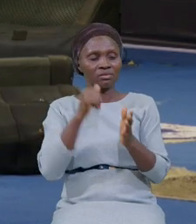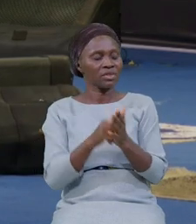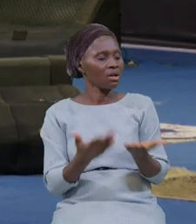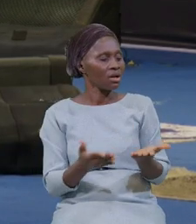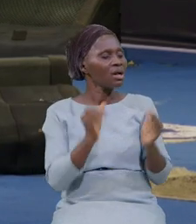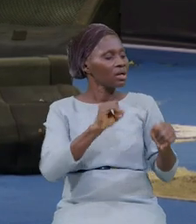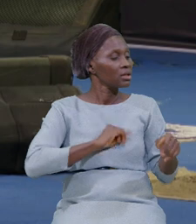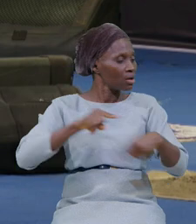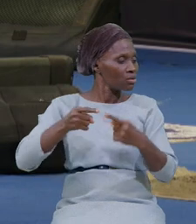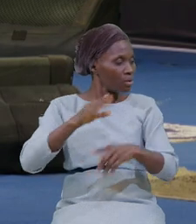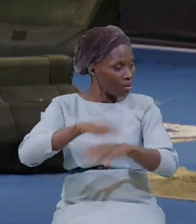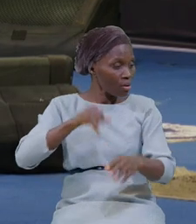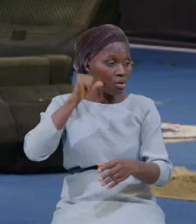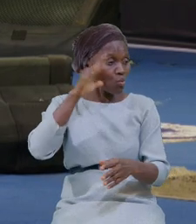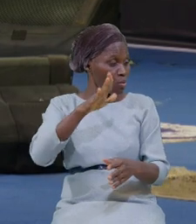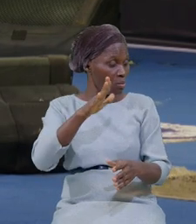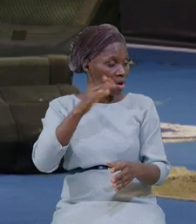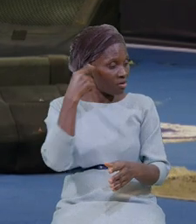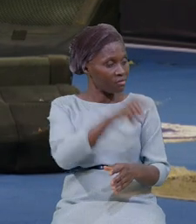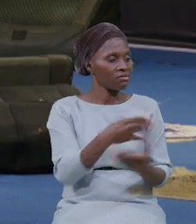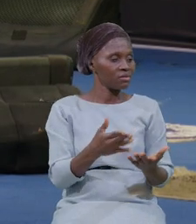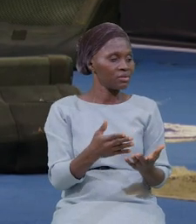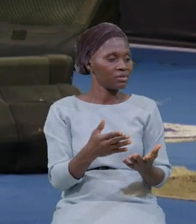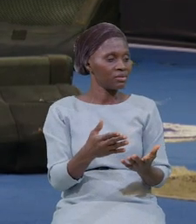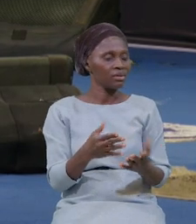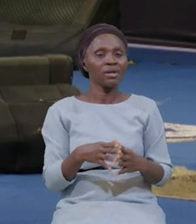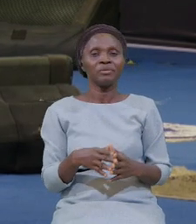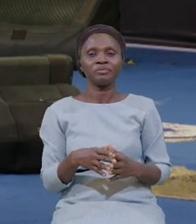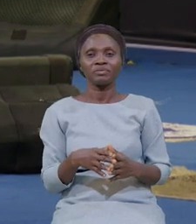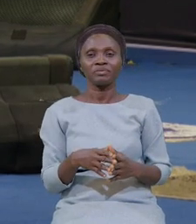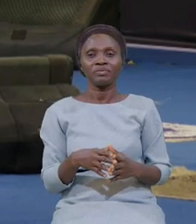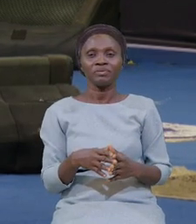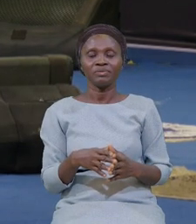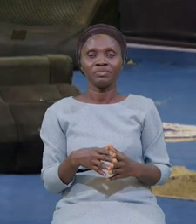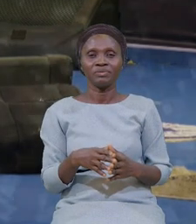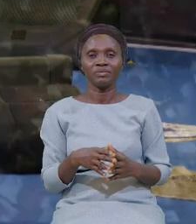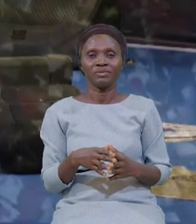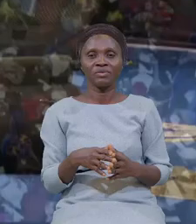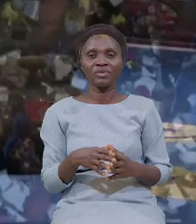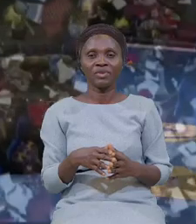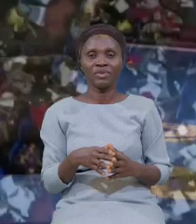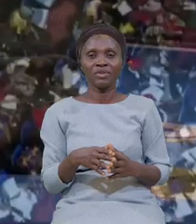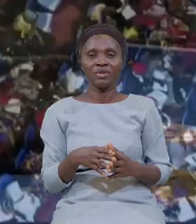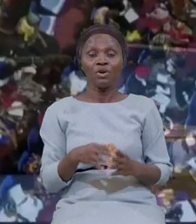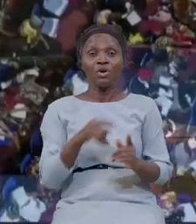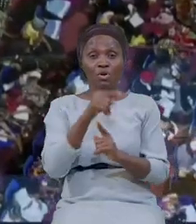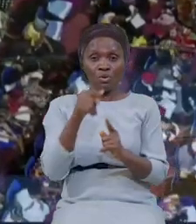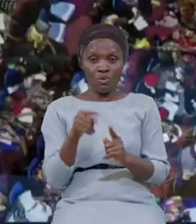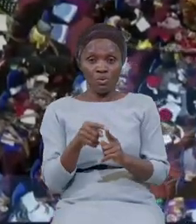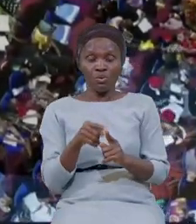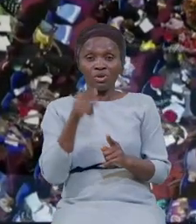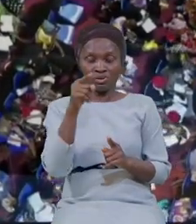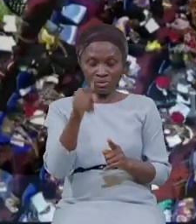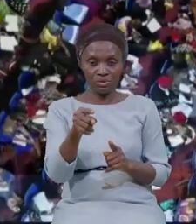you? For you, say for me. When you pour out your life for other people,